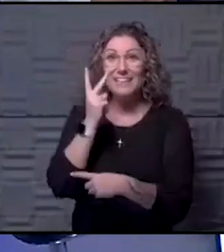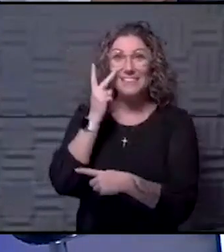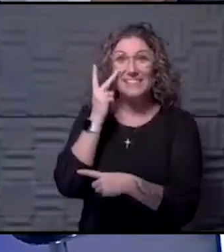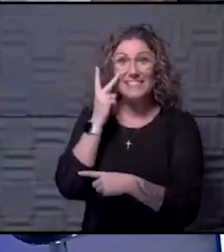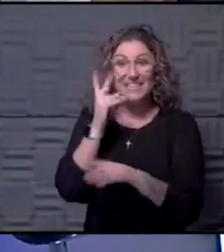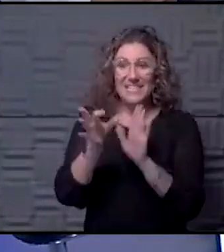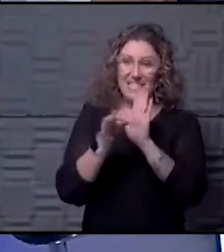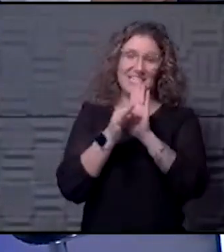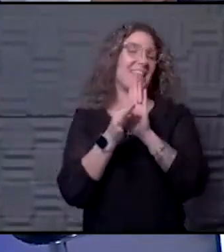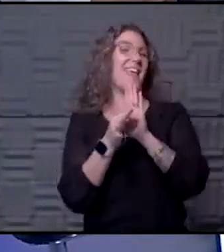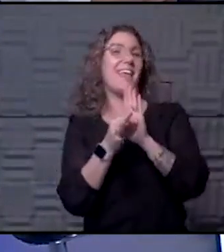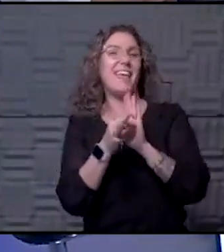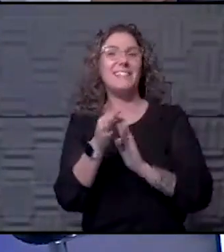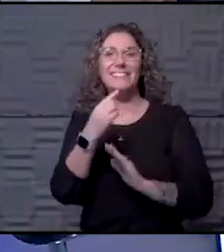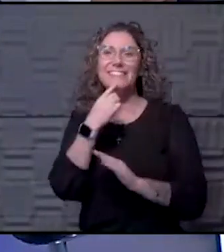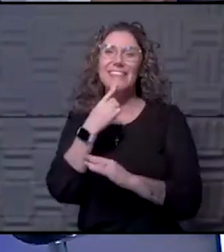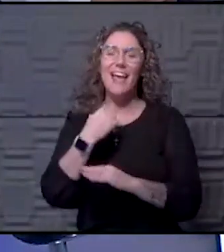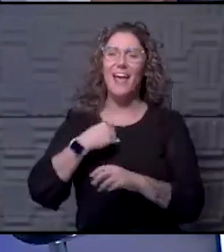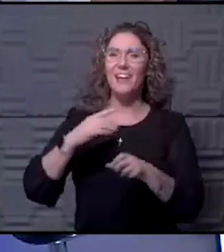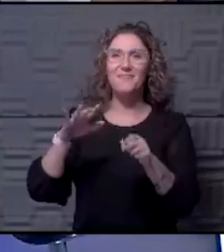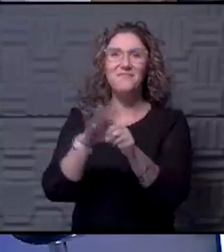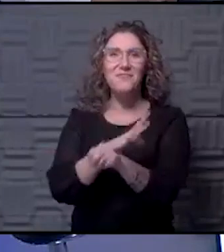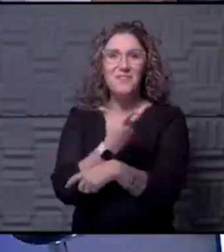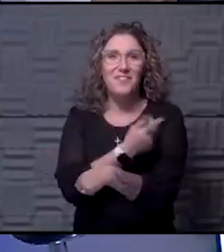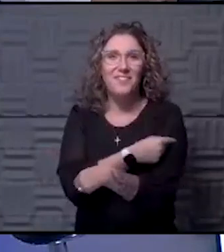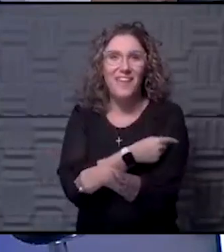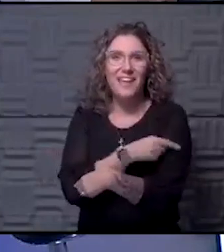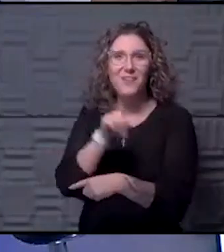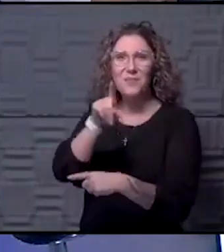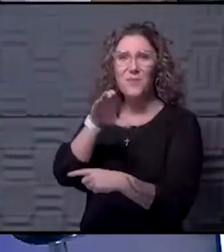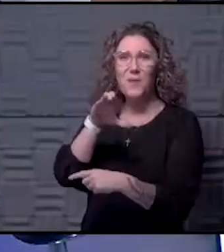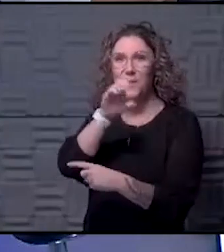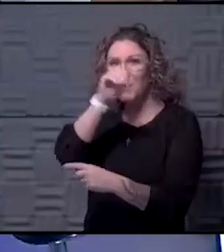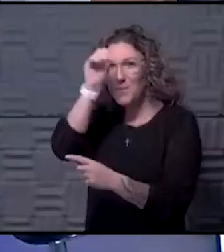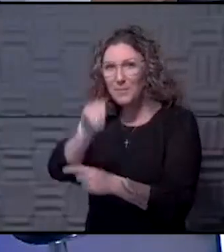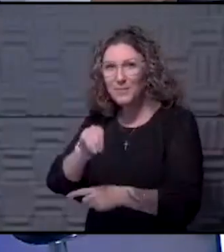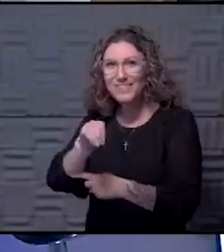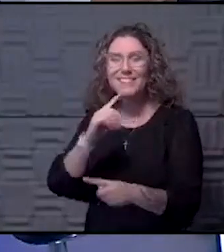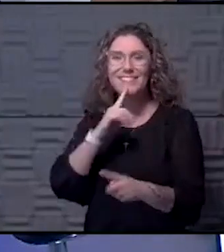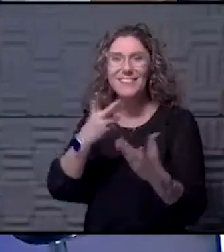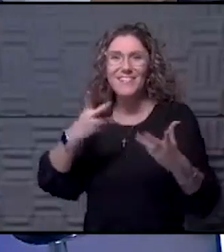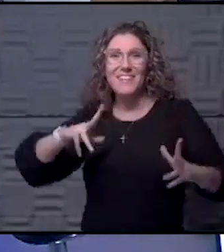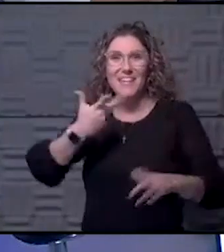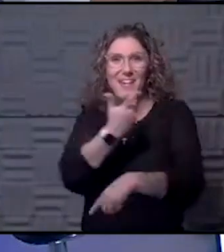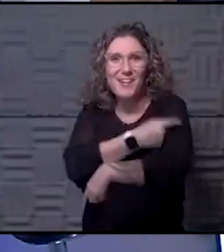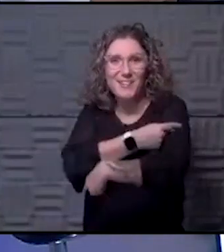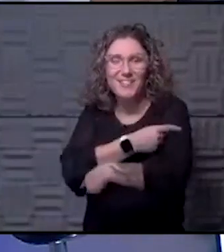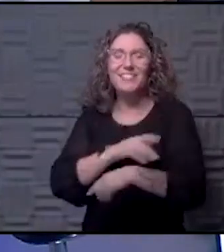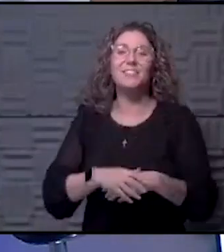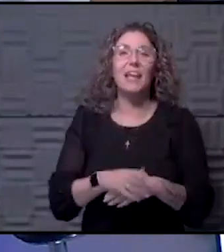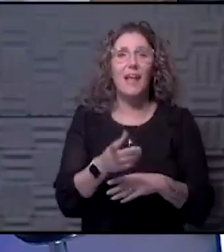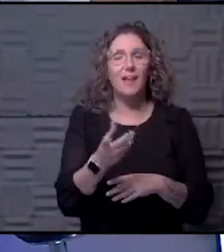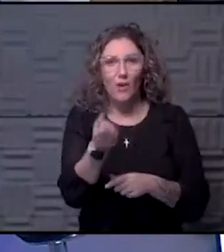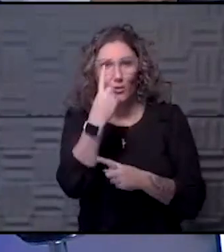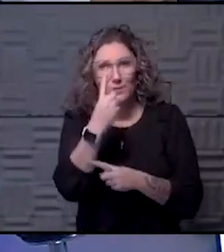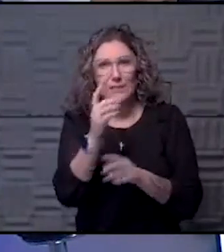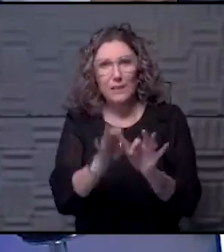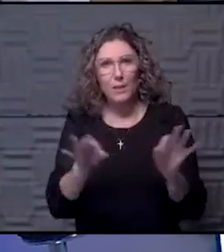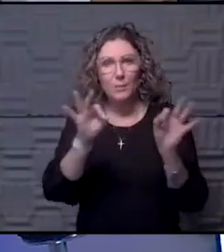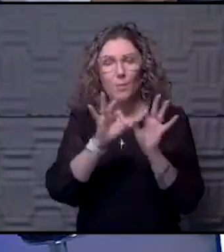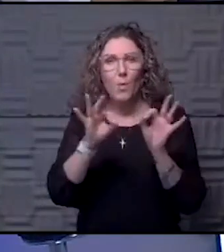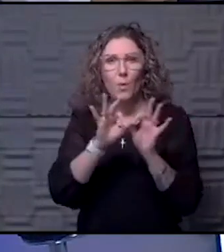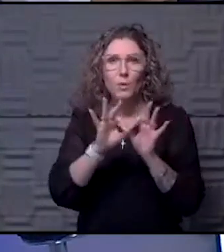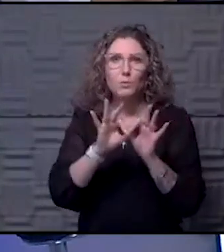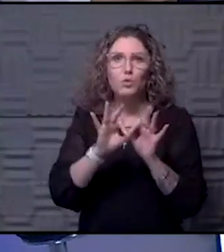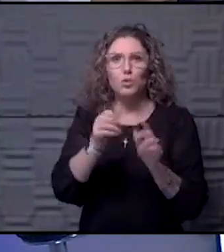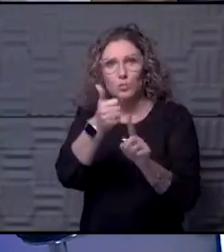text strings that say I am fully vaccinated, the 100% added to vaccinated. Obviously understanding the importance for you and your staff.